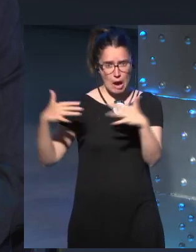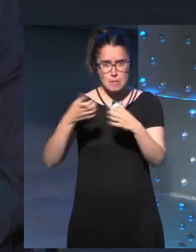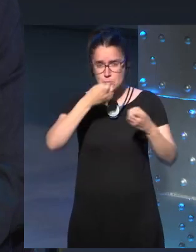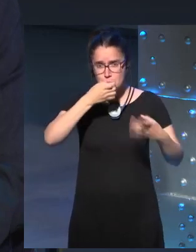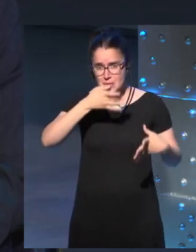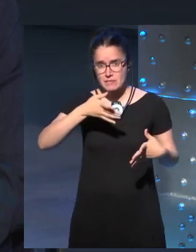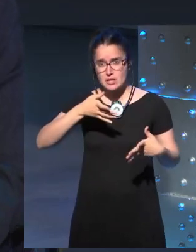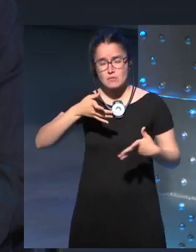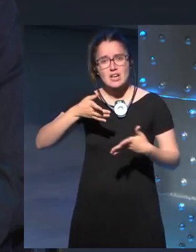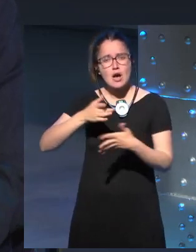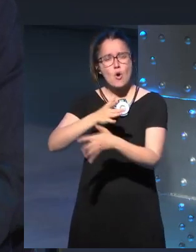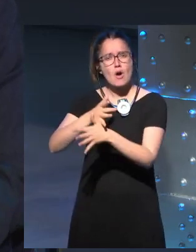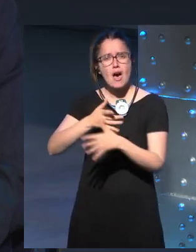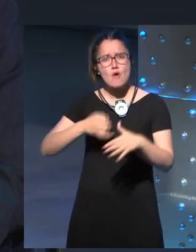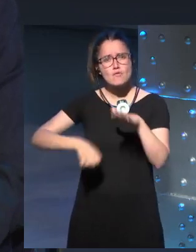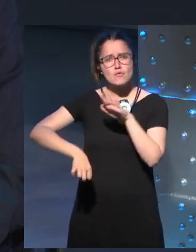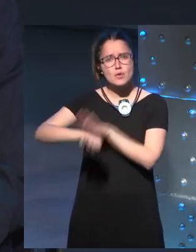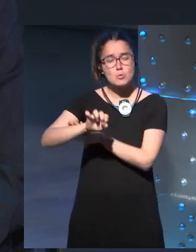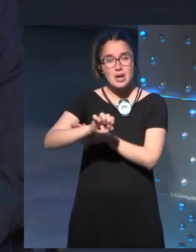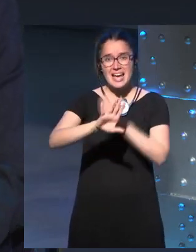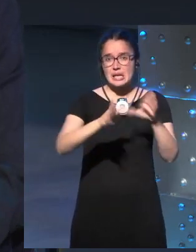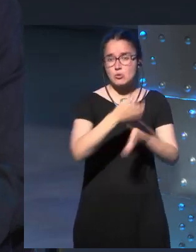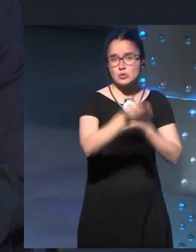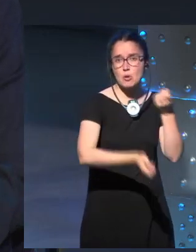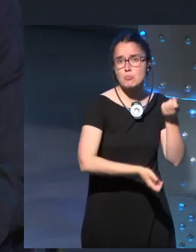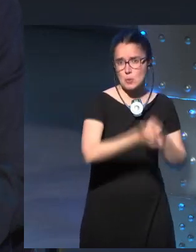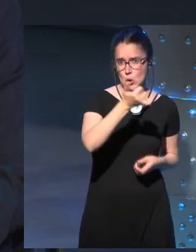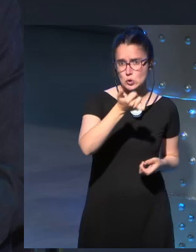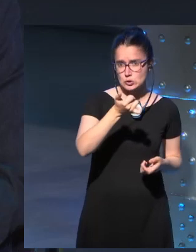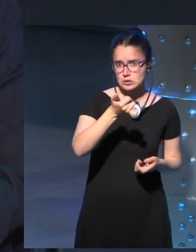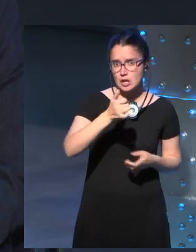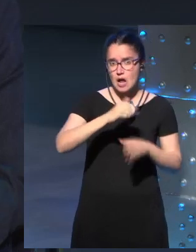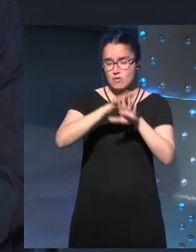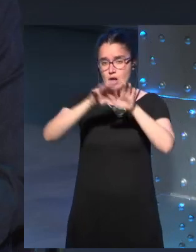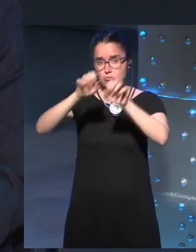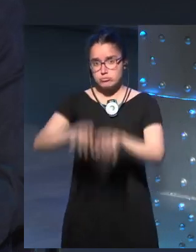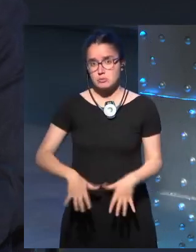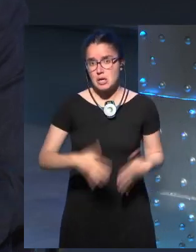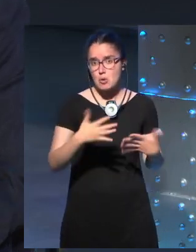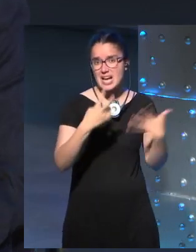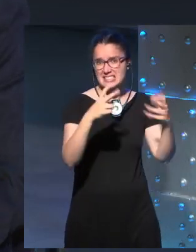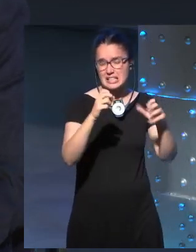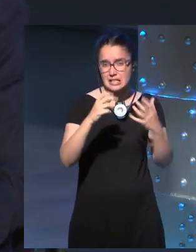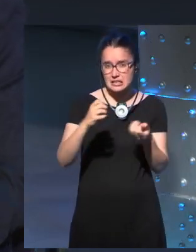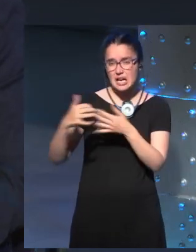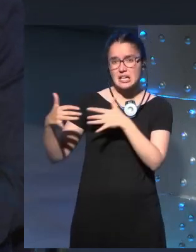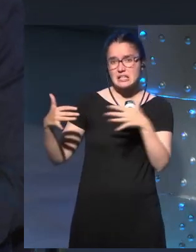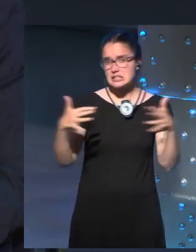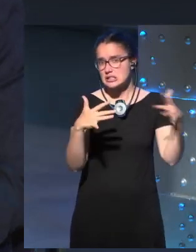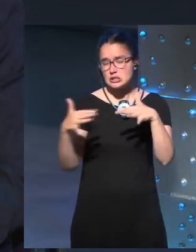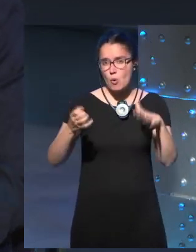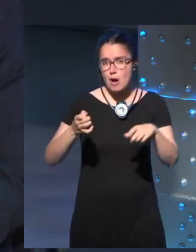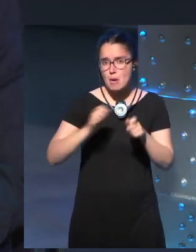teams. They played in passing game. It's a way that was very weird that moment in time,